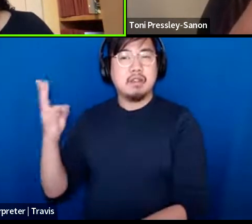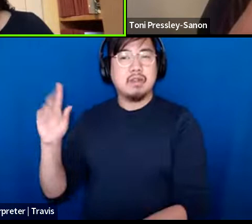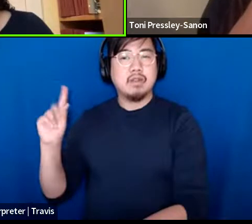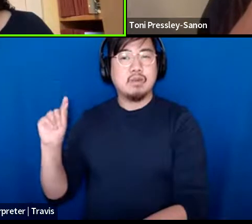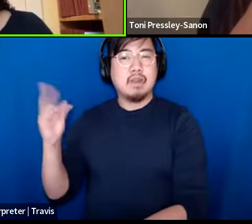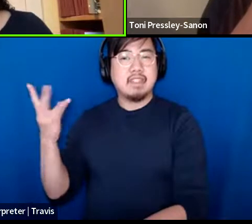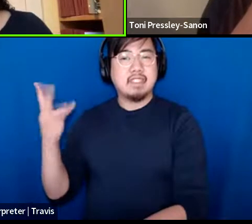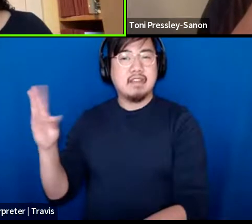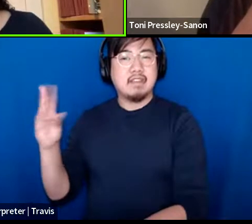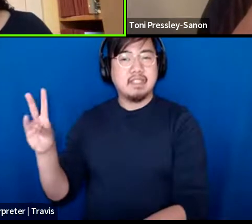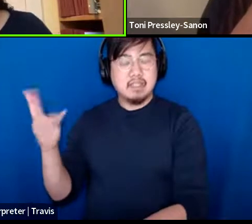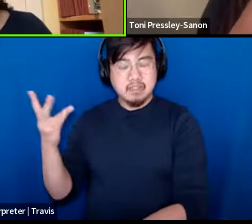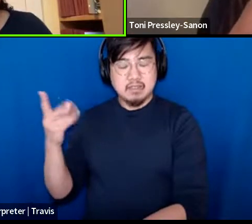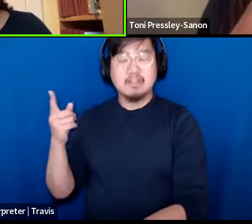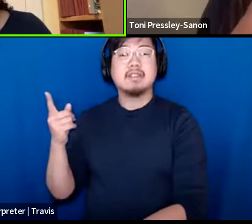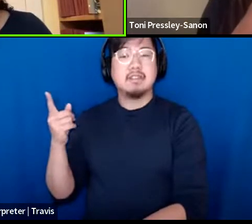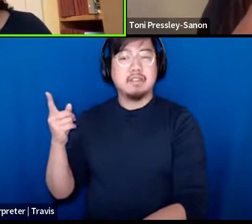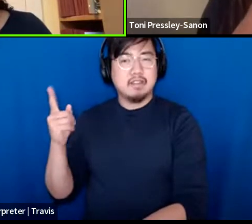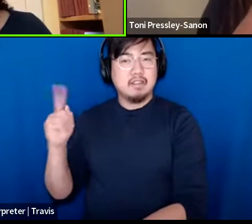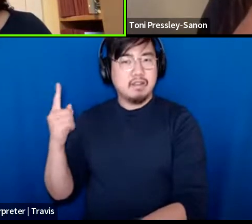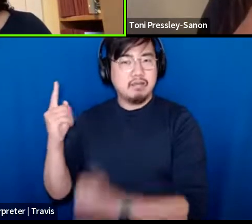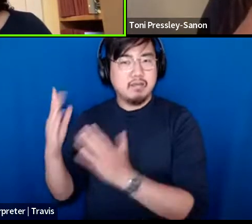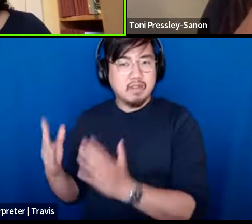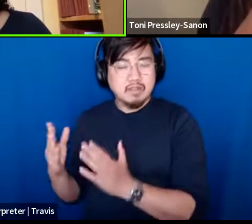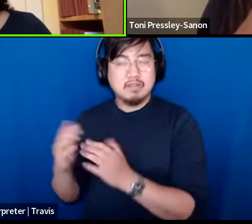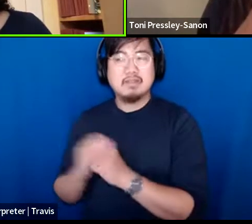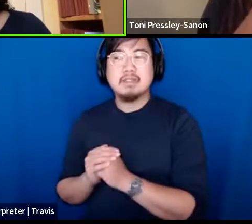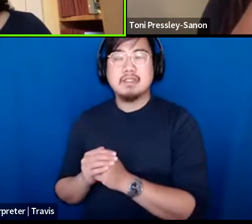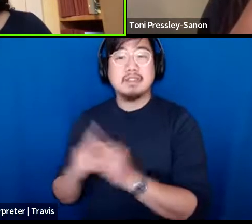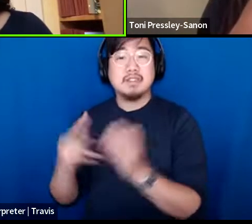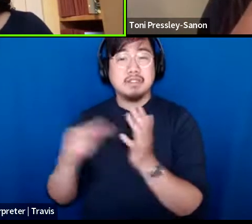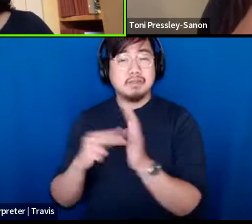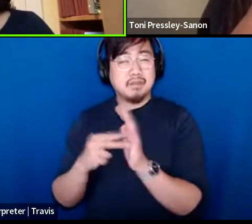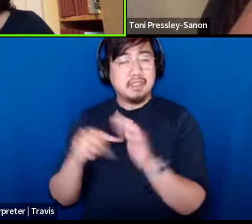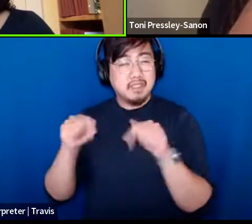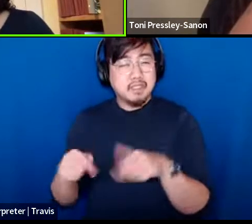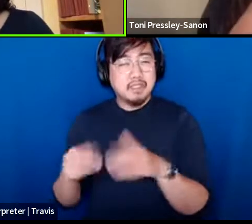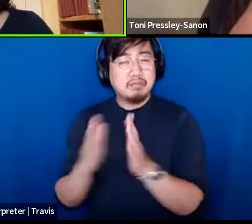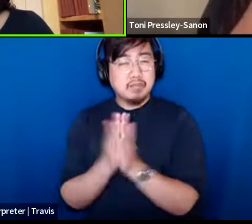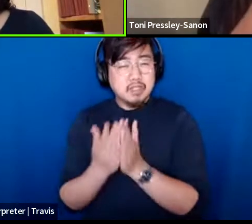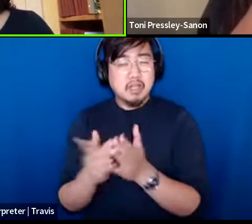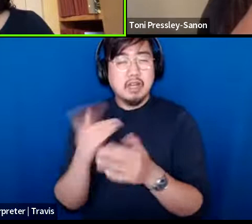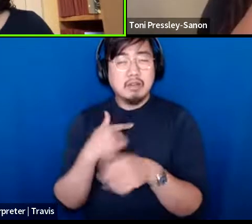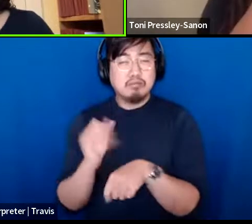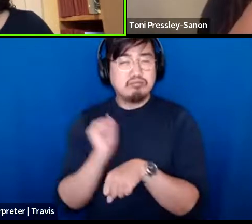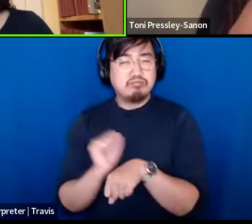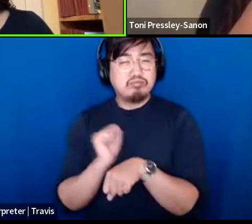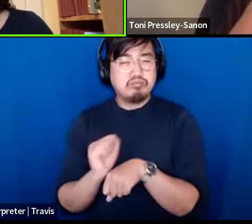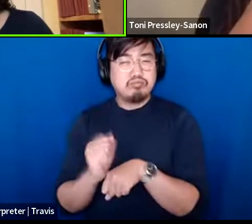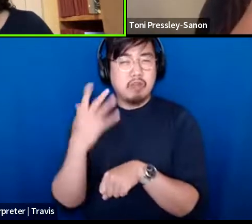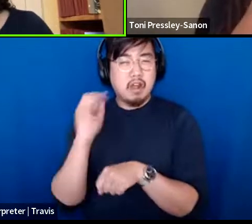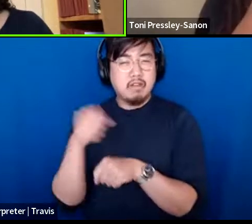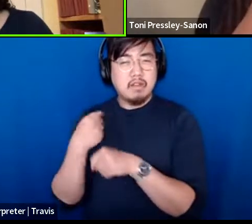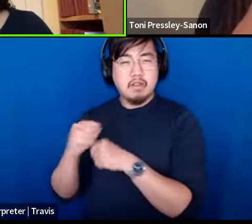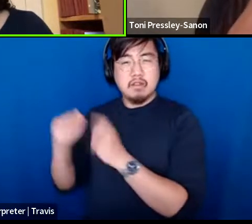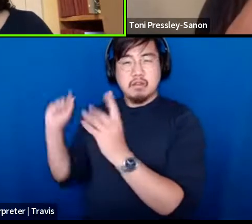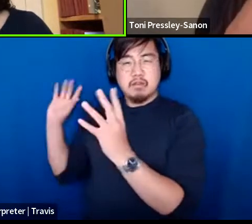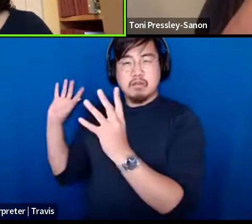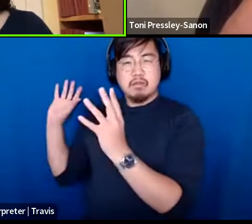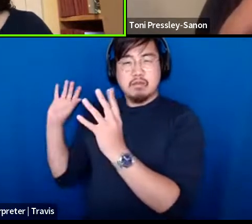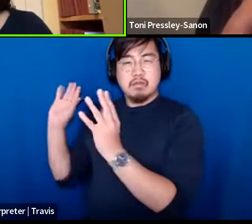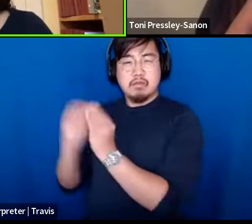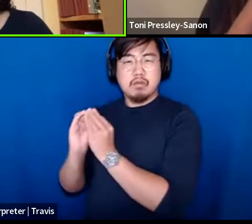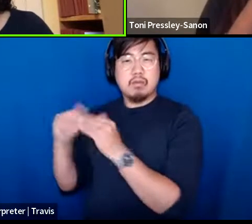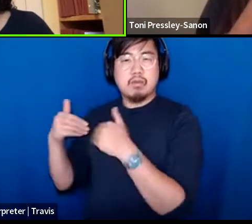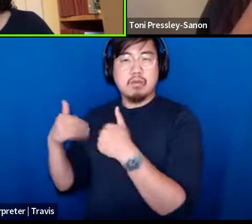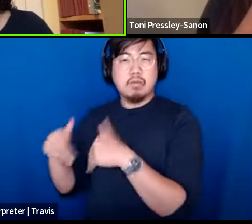2017. So this book was 5 years in the making, and for me personally, as someone